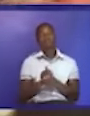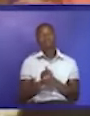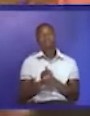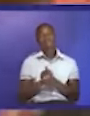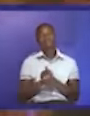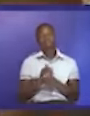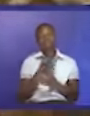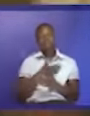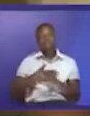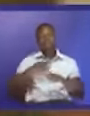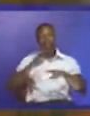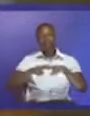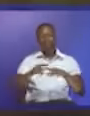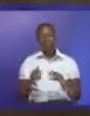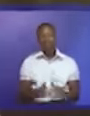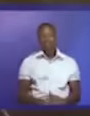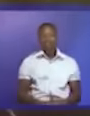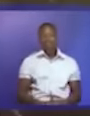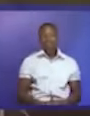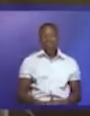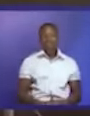Please be seated.